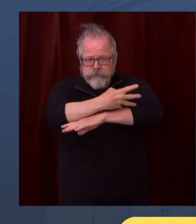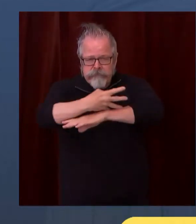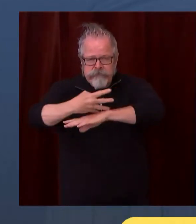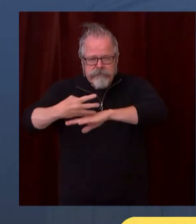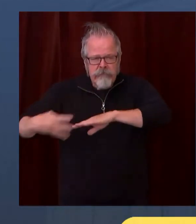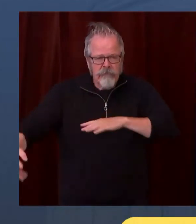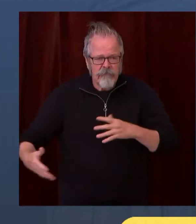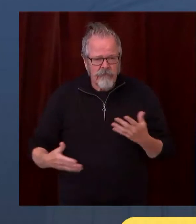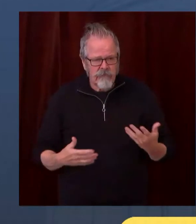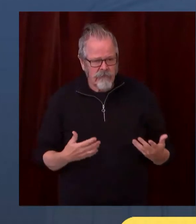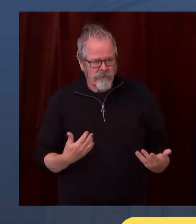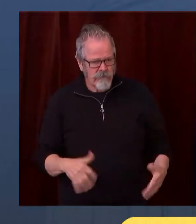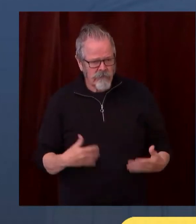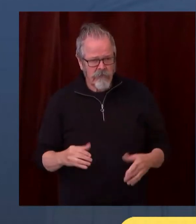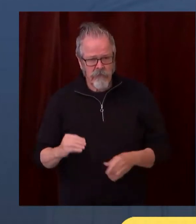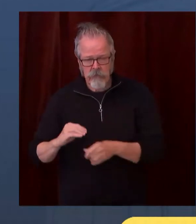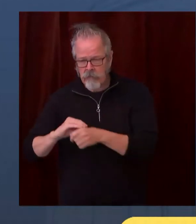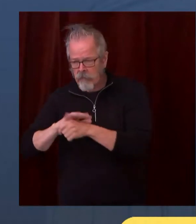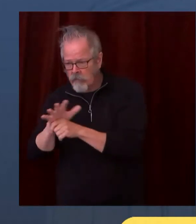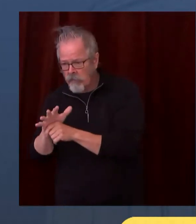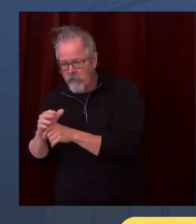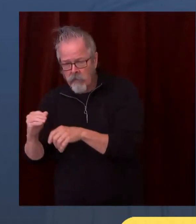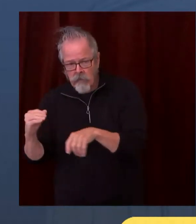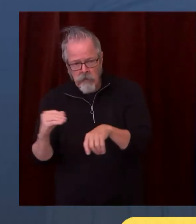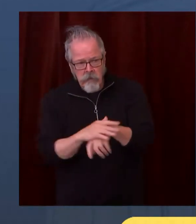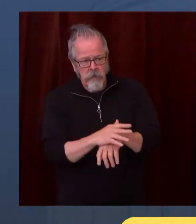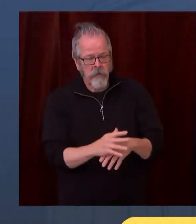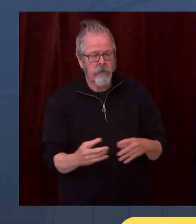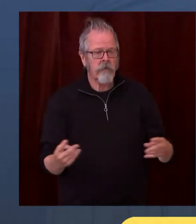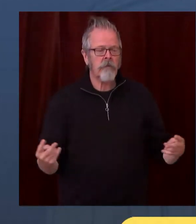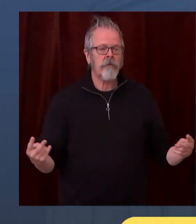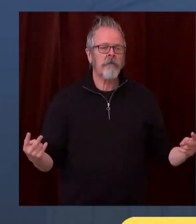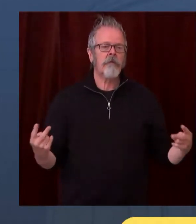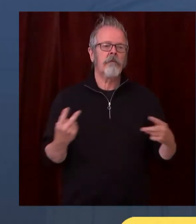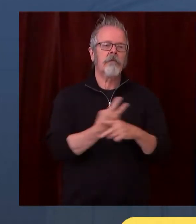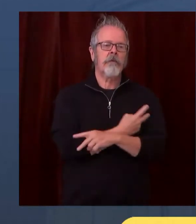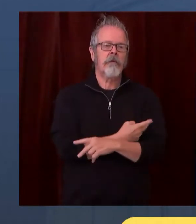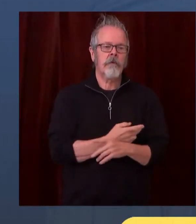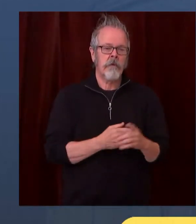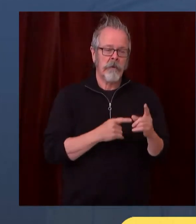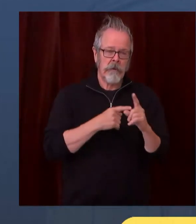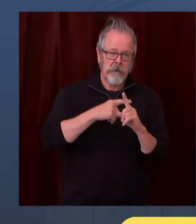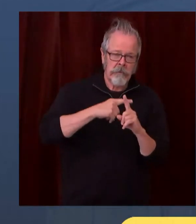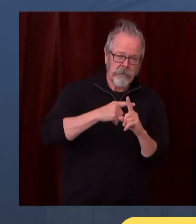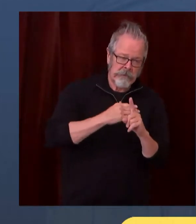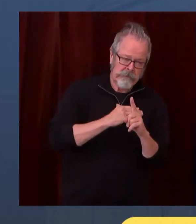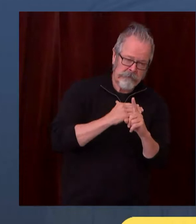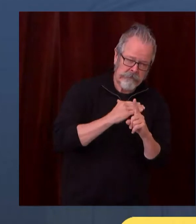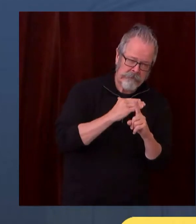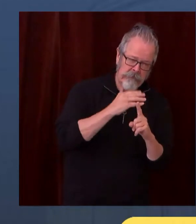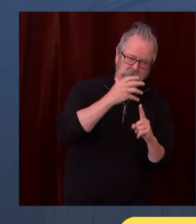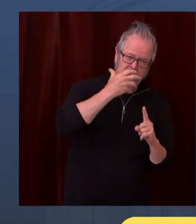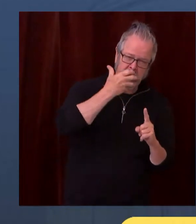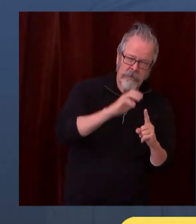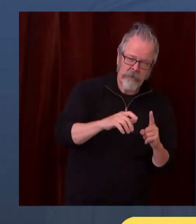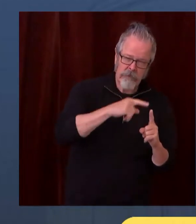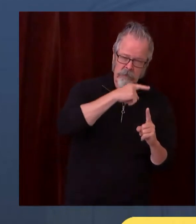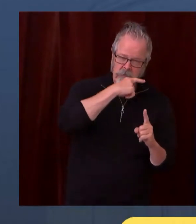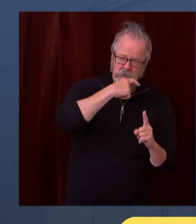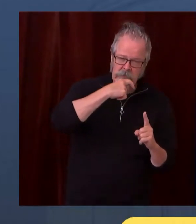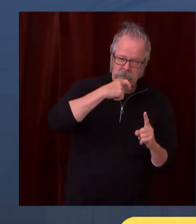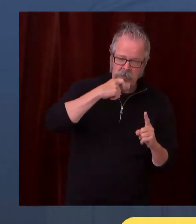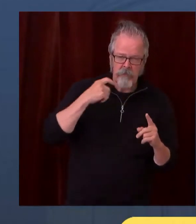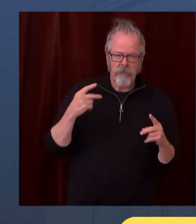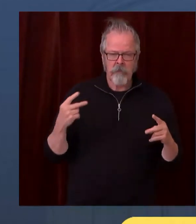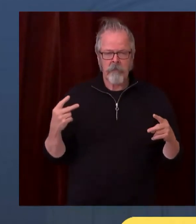experiencing. We've seen the fire tornadoes in California, and we know that these increasing climatic changes